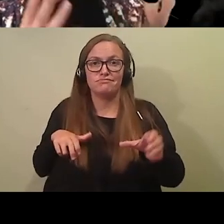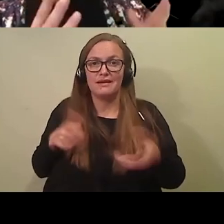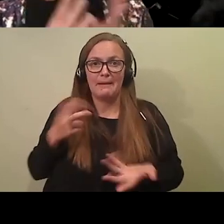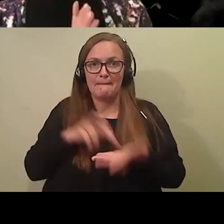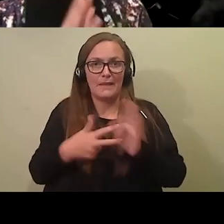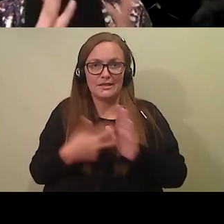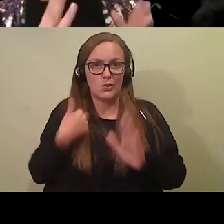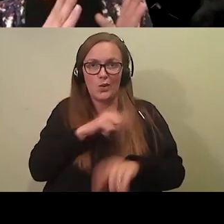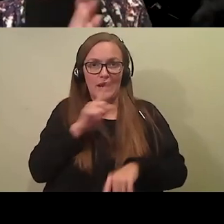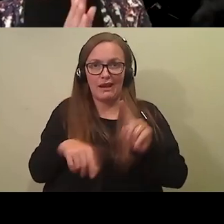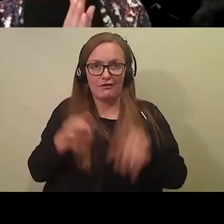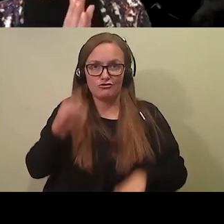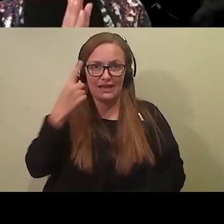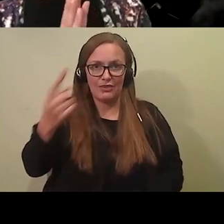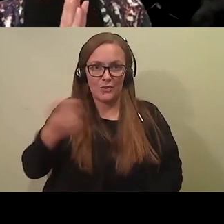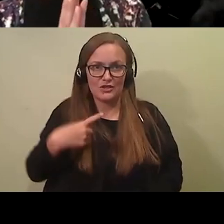be able to understand the question?